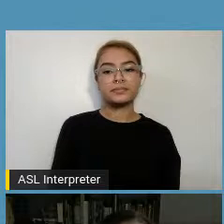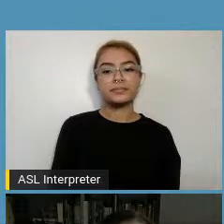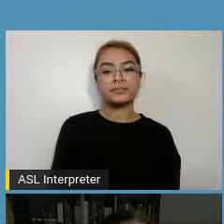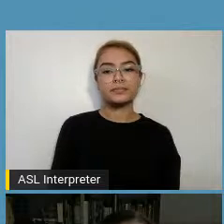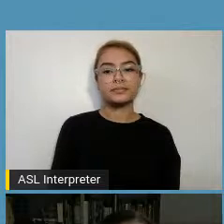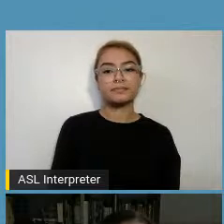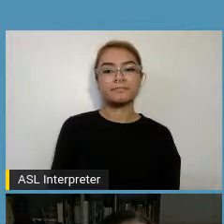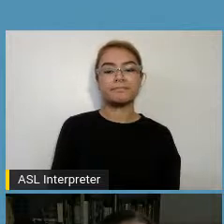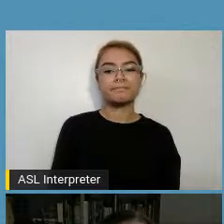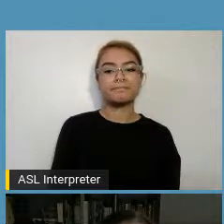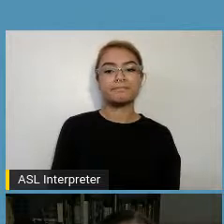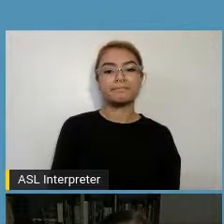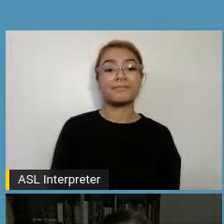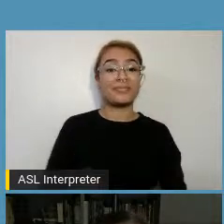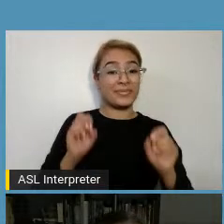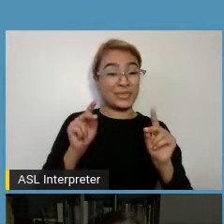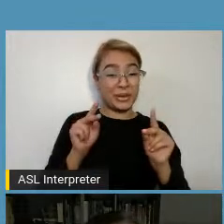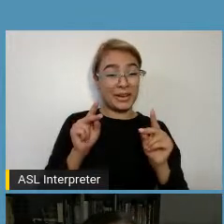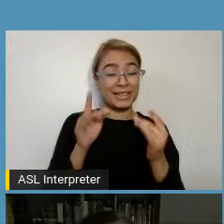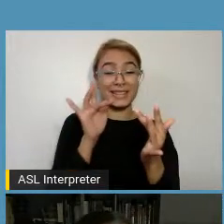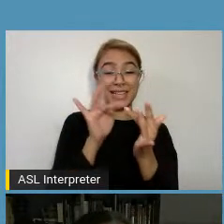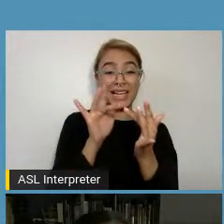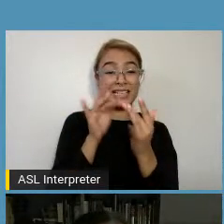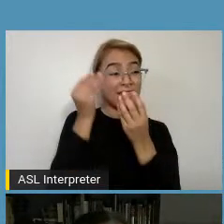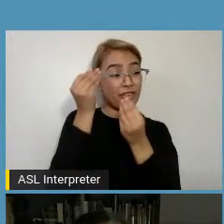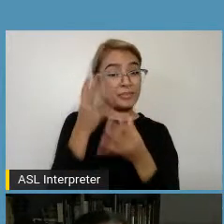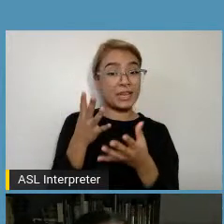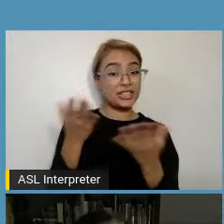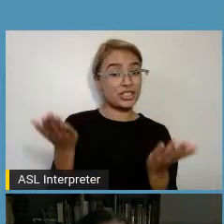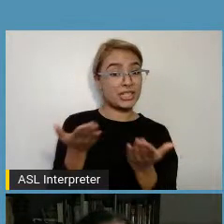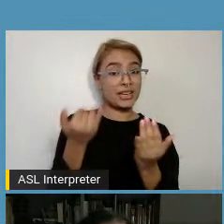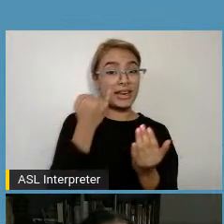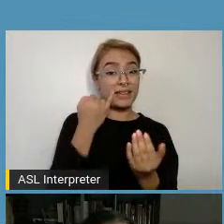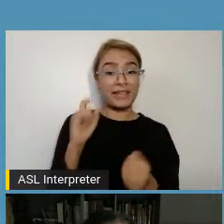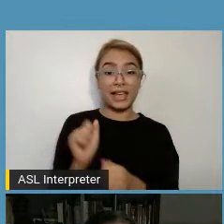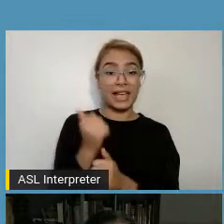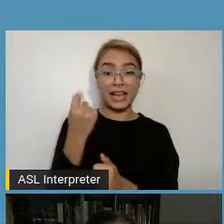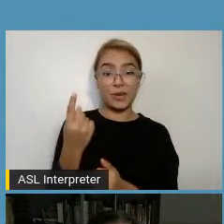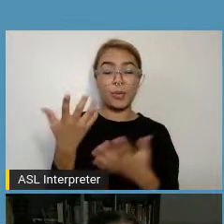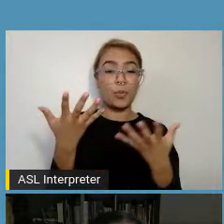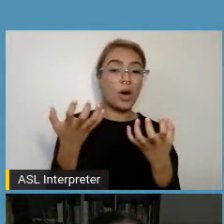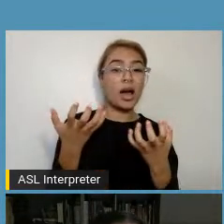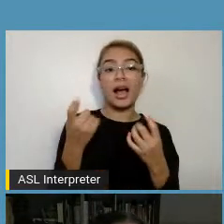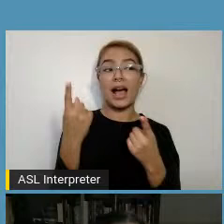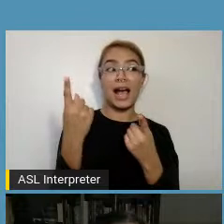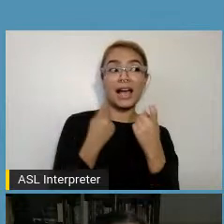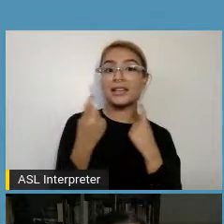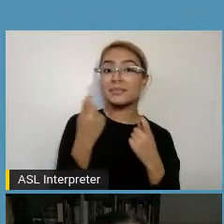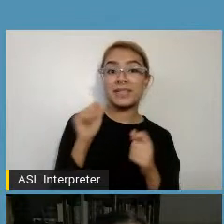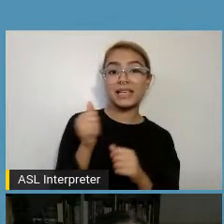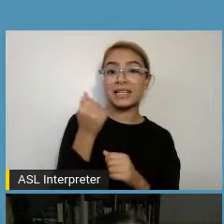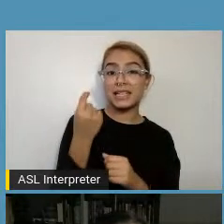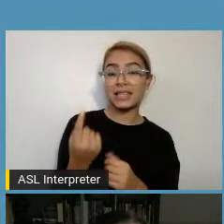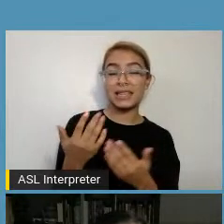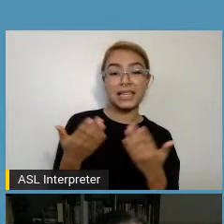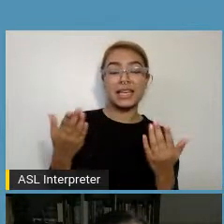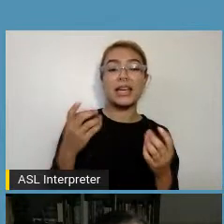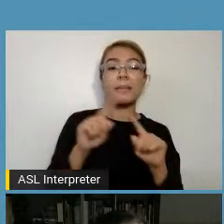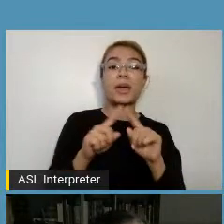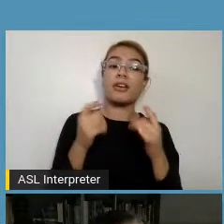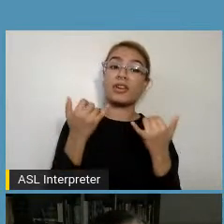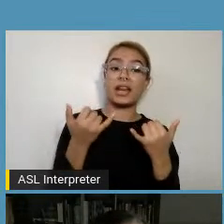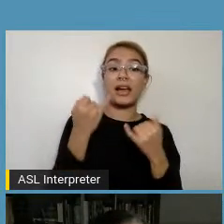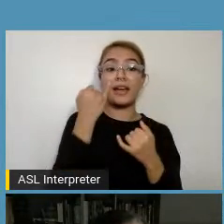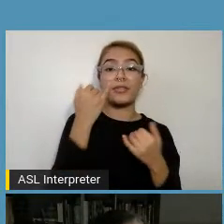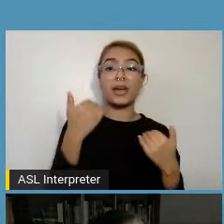I've got my contact information here if anybody wants to ask me anything offline. But I think right now, if